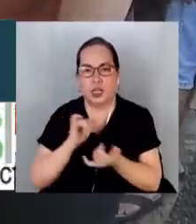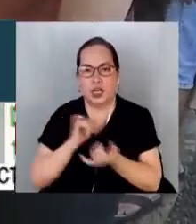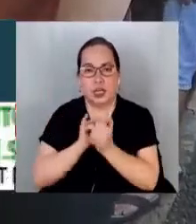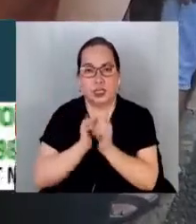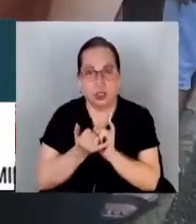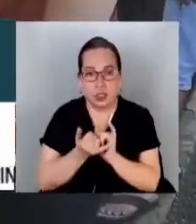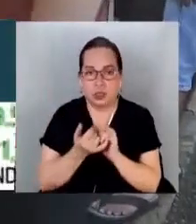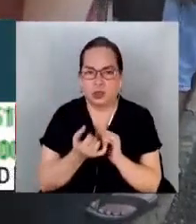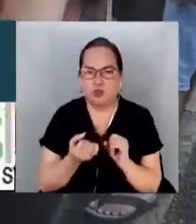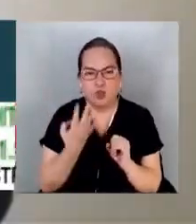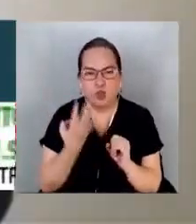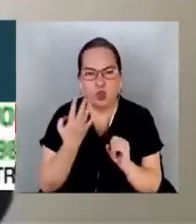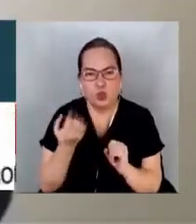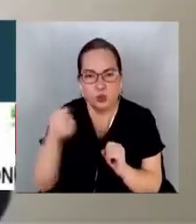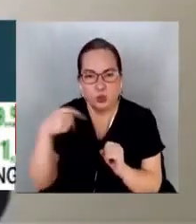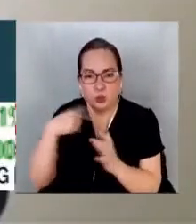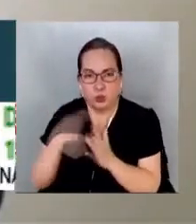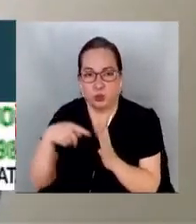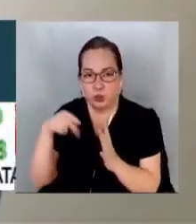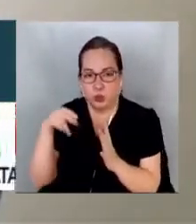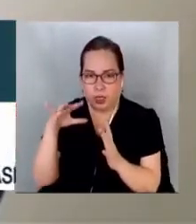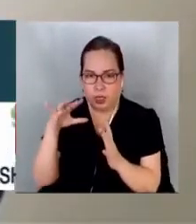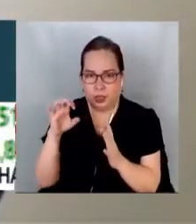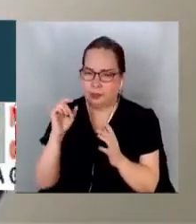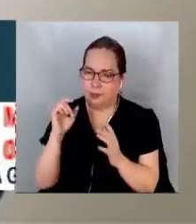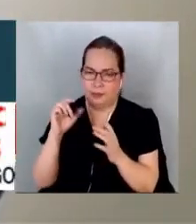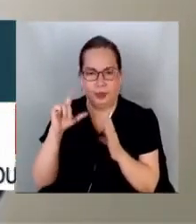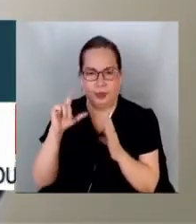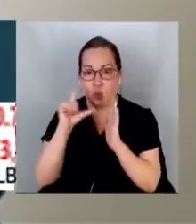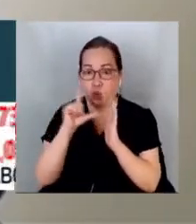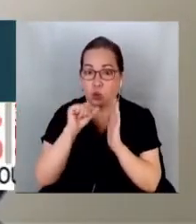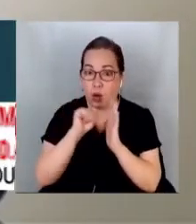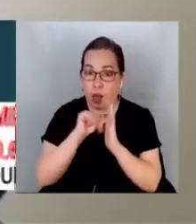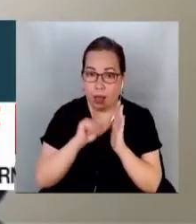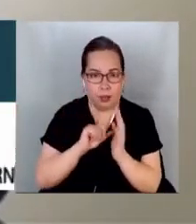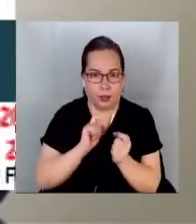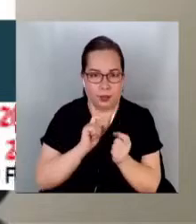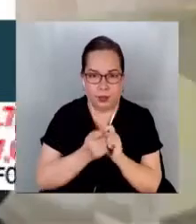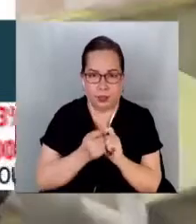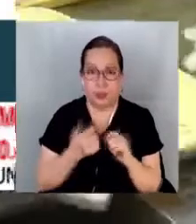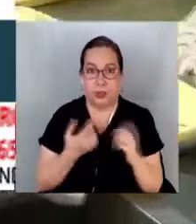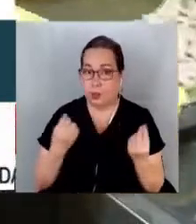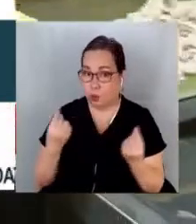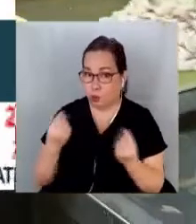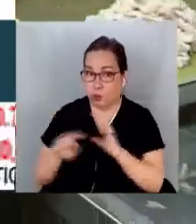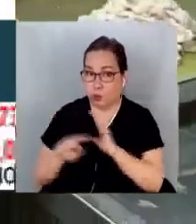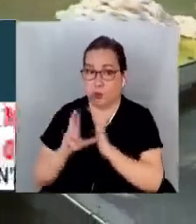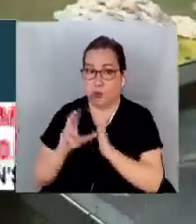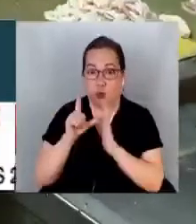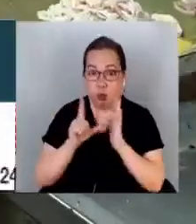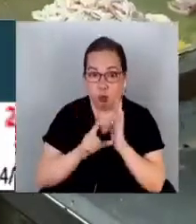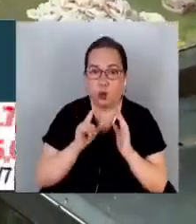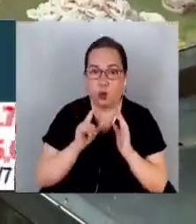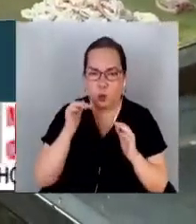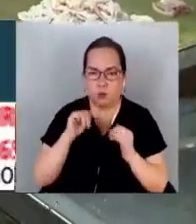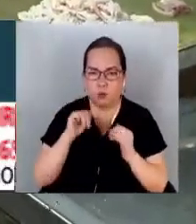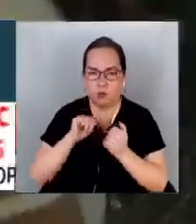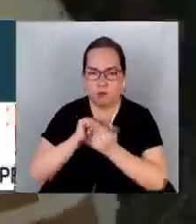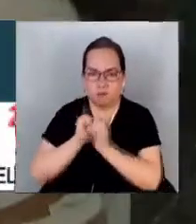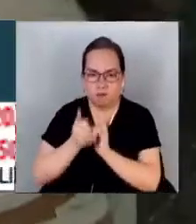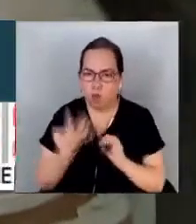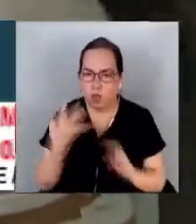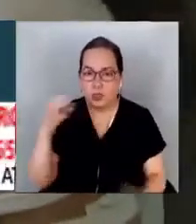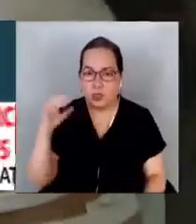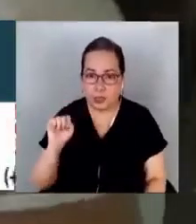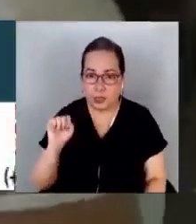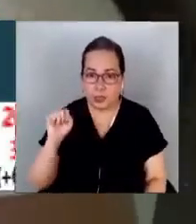agriculture products. Definitely, we are going, now that's under review, we are going to adjust the SRP as soon